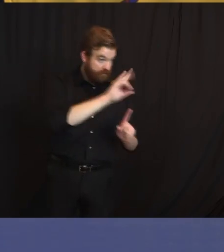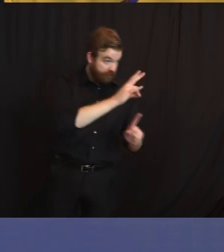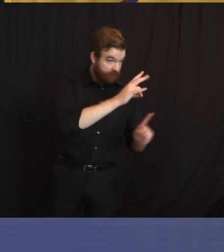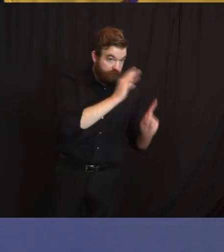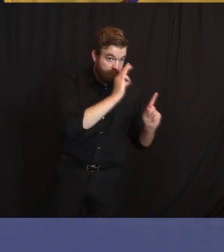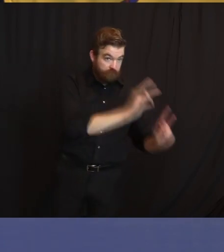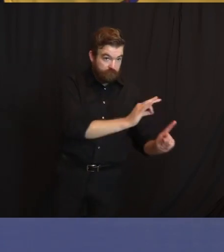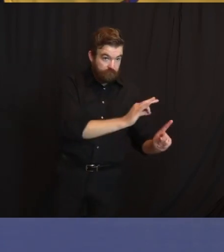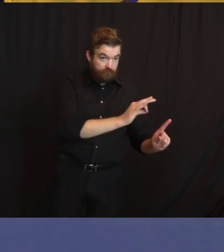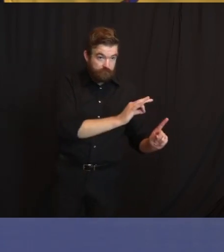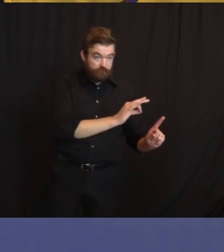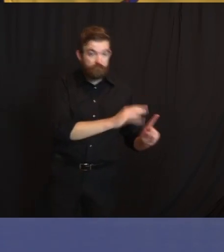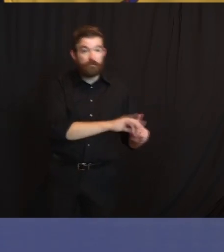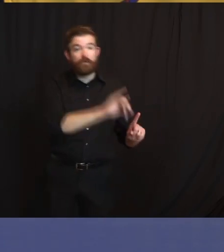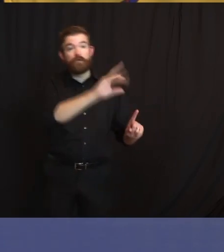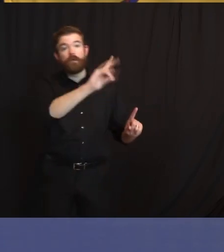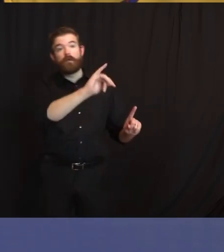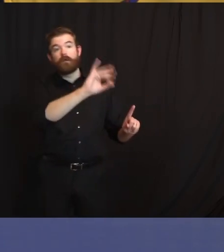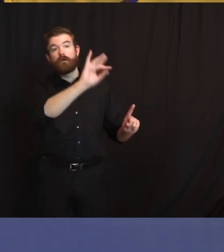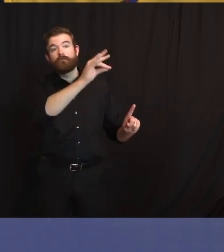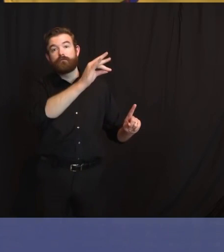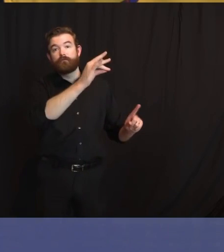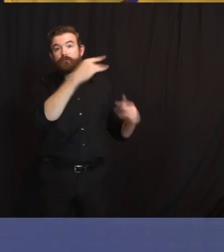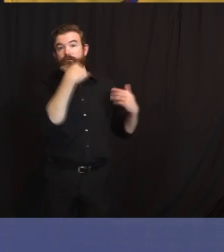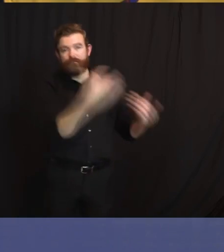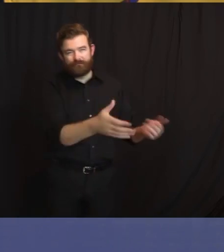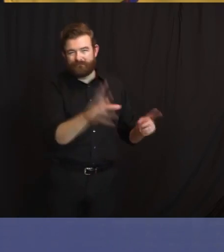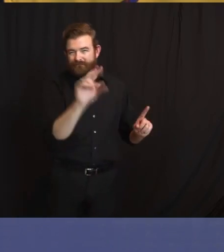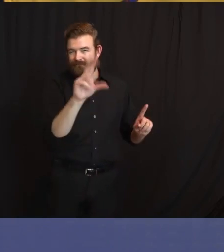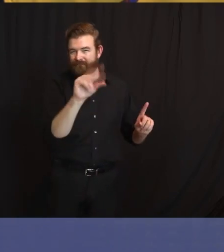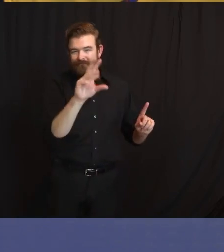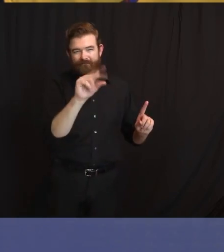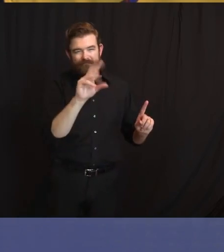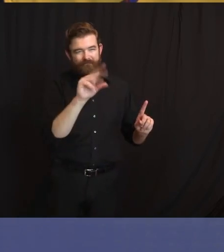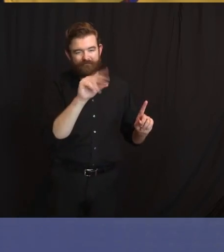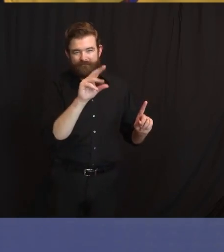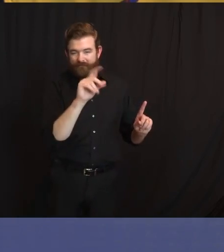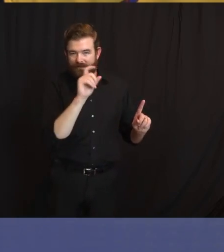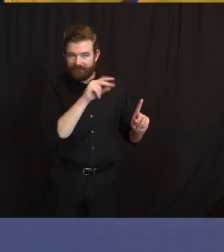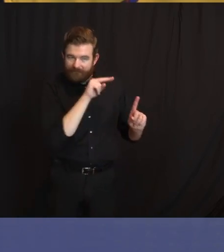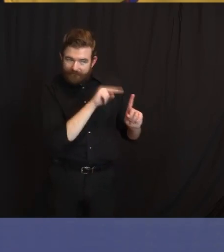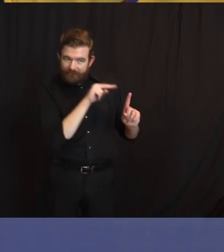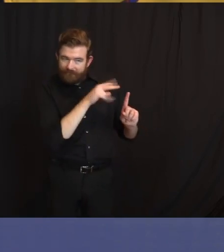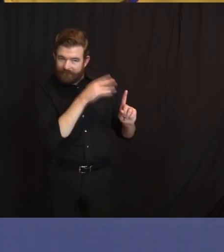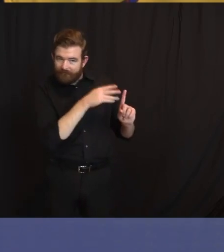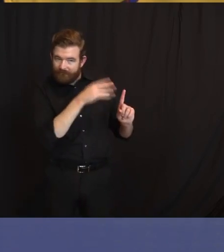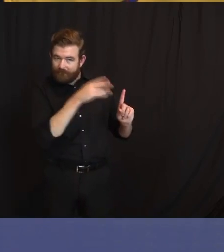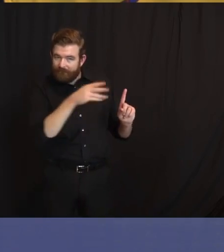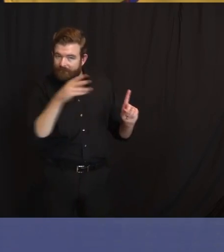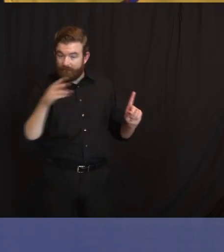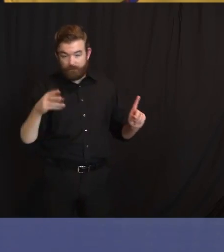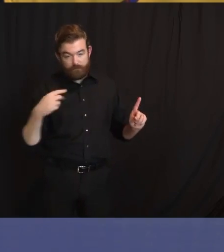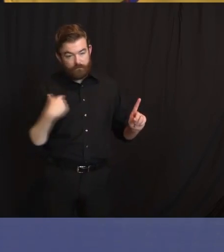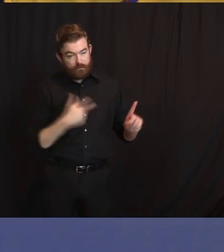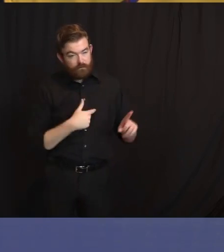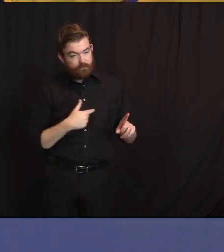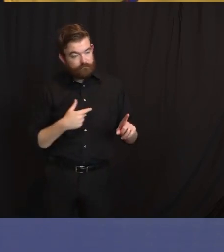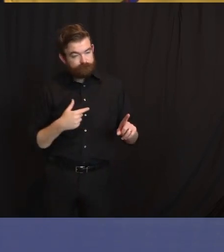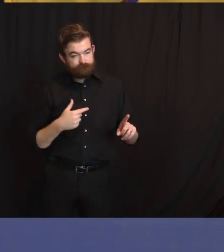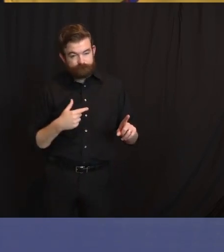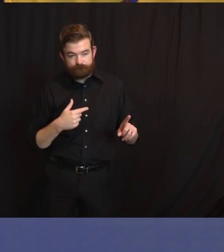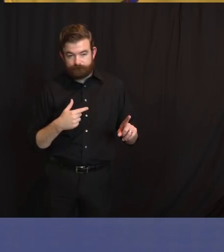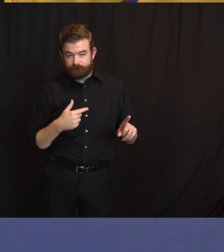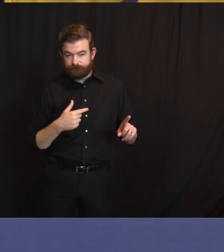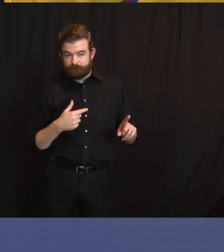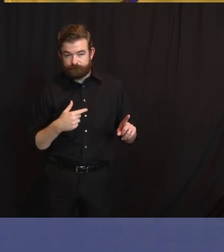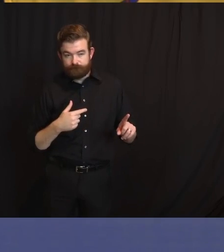chance to do a postmortem. As you all know, we've extended, or as you may recall, the amount of time between postmarking on the date of election and